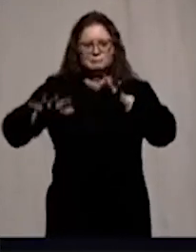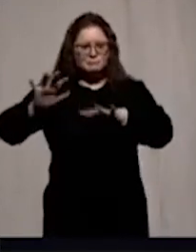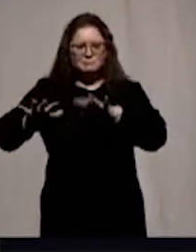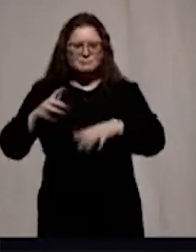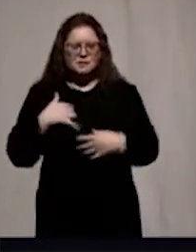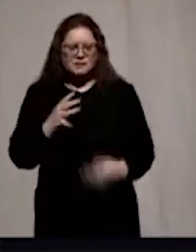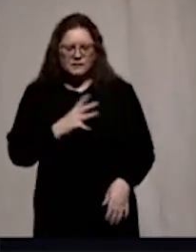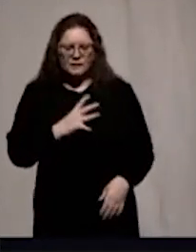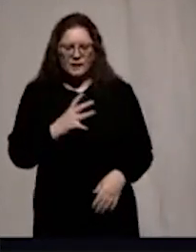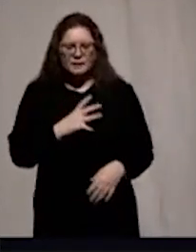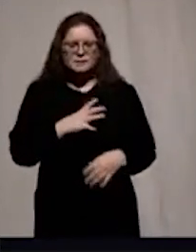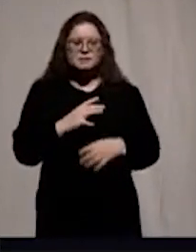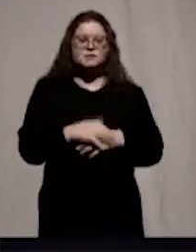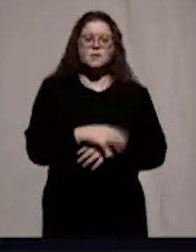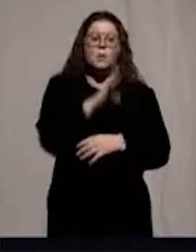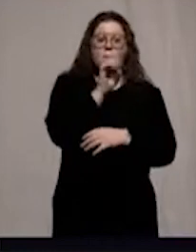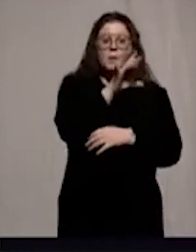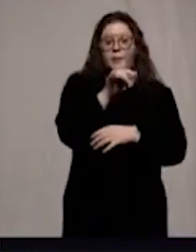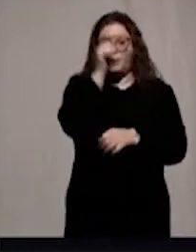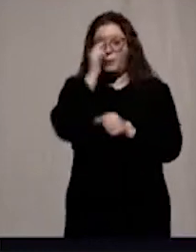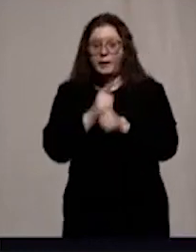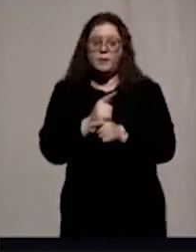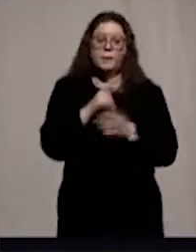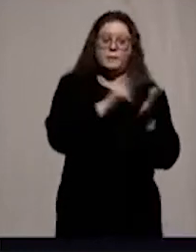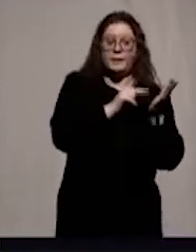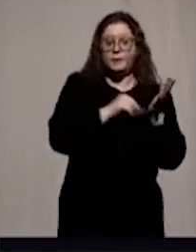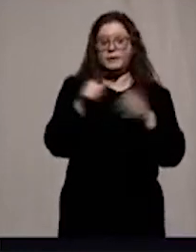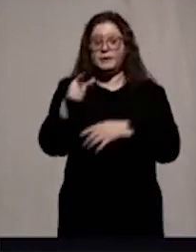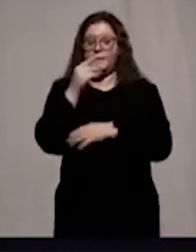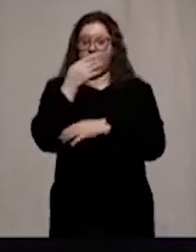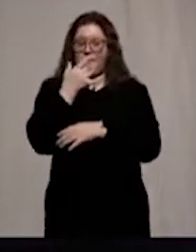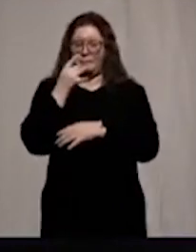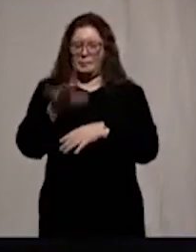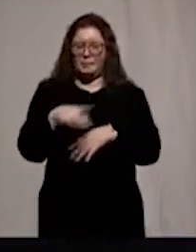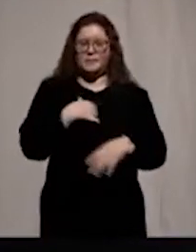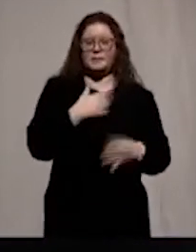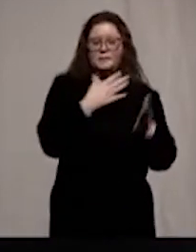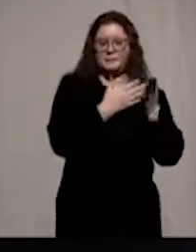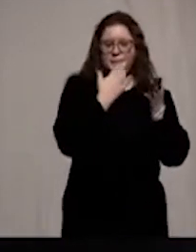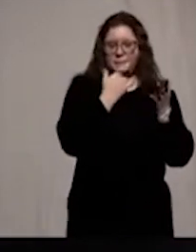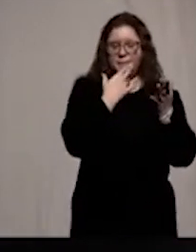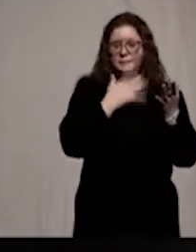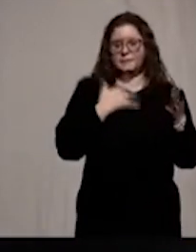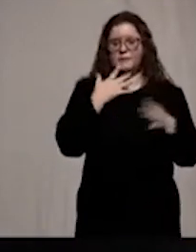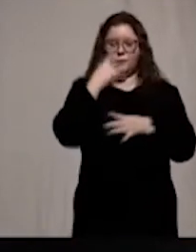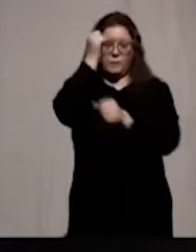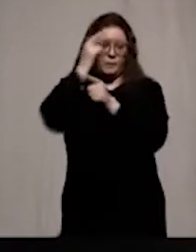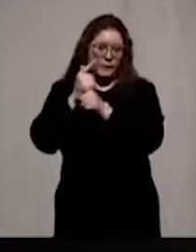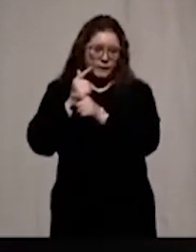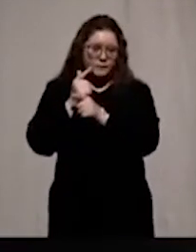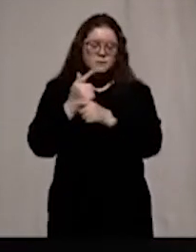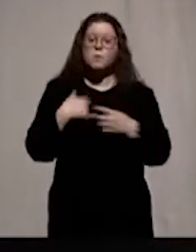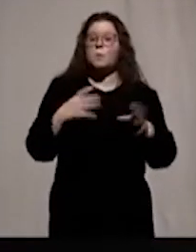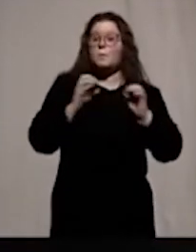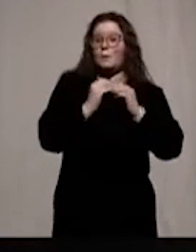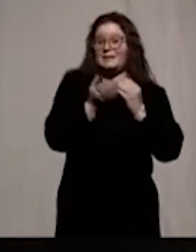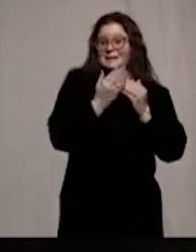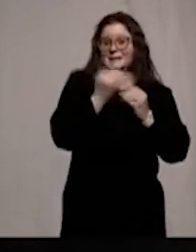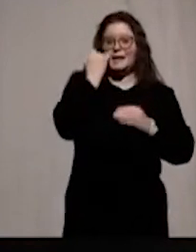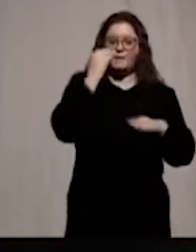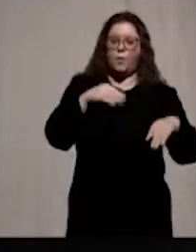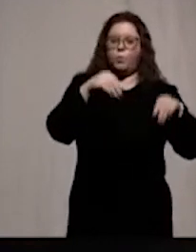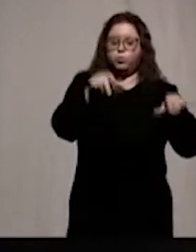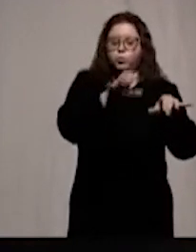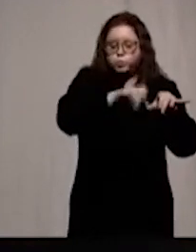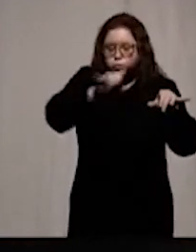butter that they bit was as bitter as his brothers. I did still trip up that, but if you notice, it was so much easier to say when there was a flow to it. Another really good